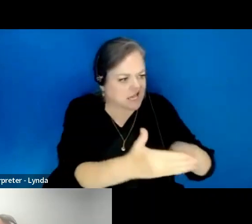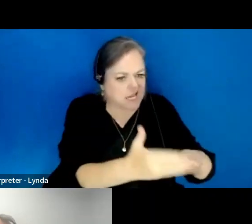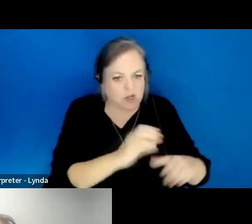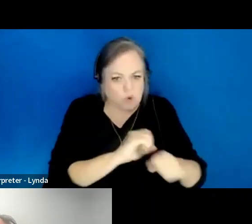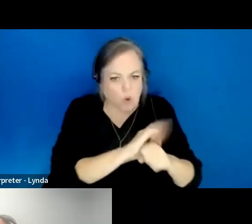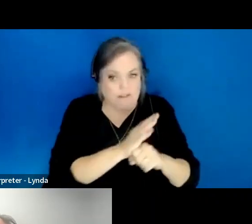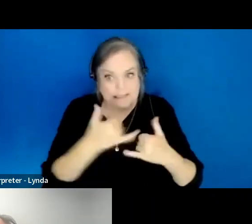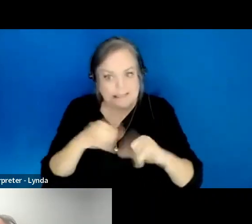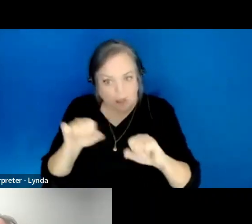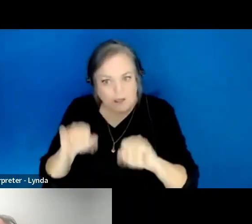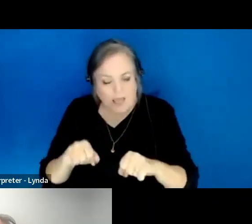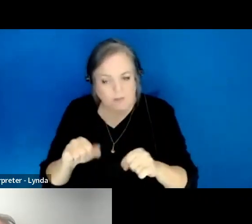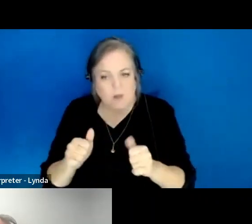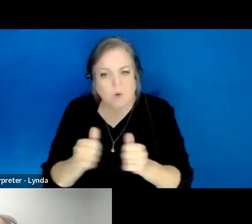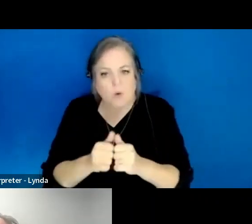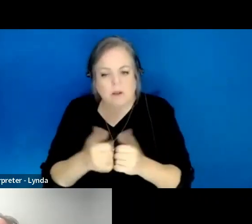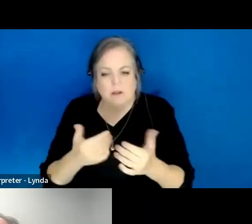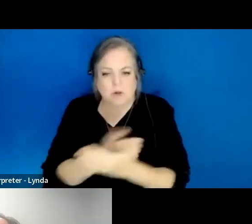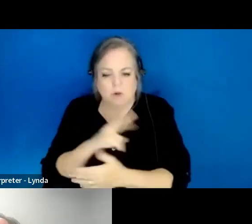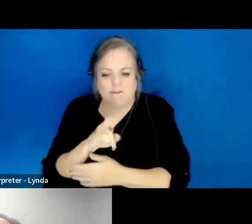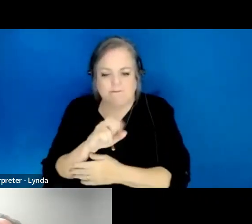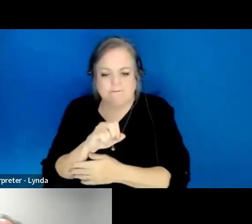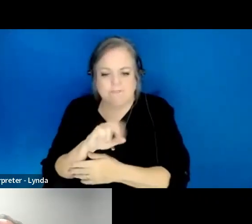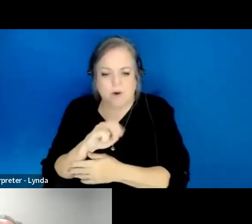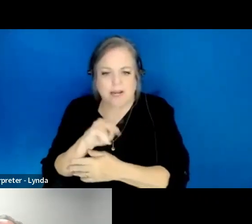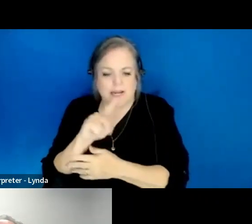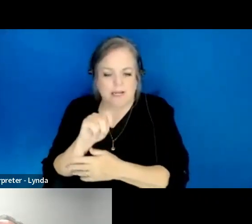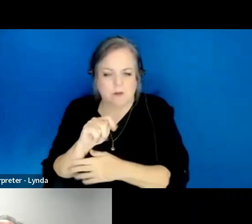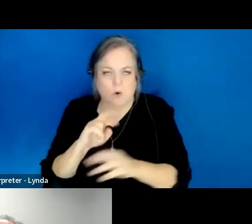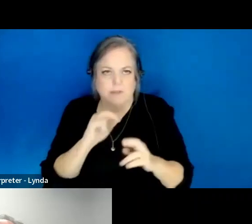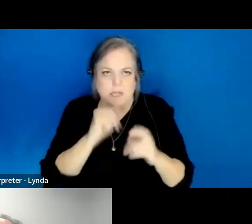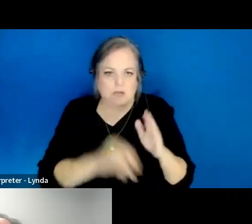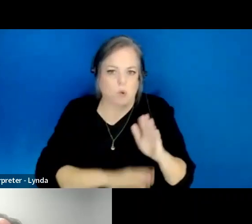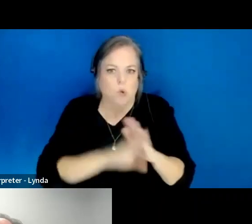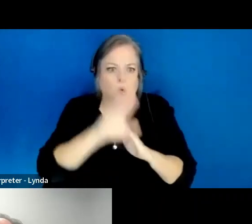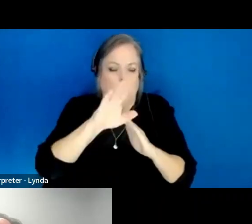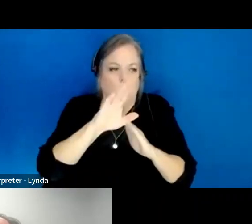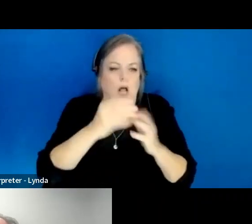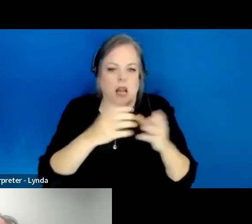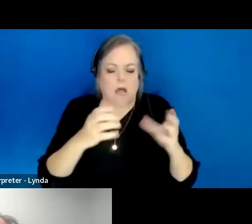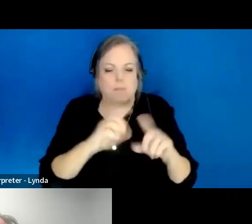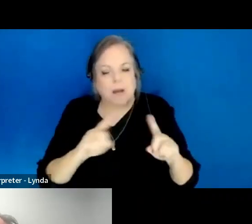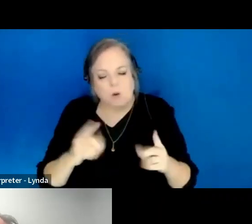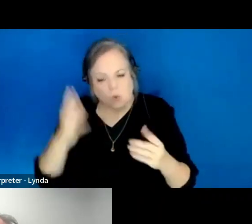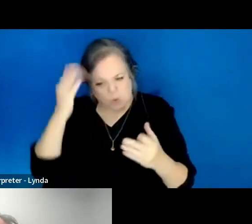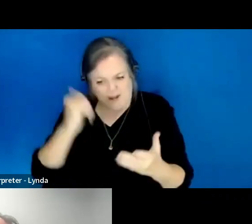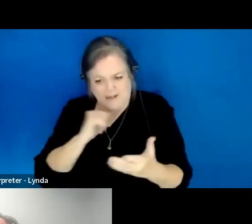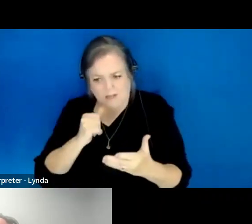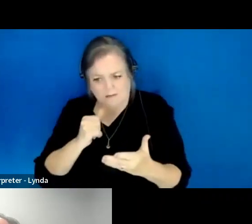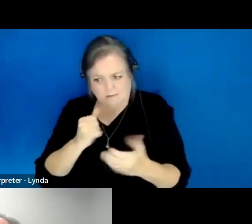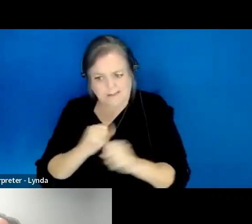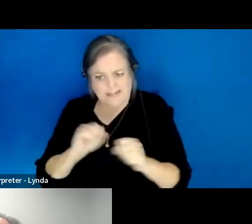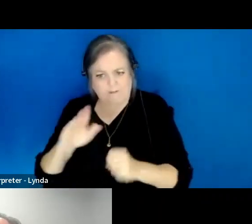could be with this new variant, hopefully not to a degree, but why not take the preventative to save your life?